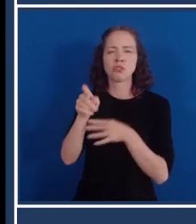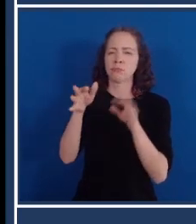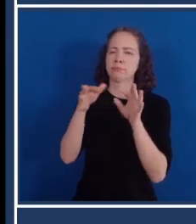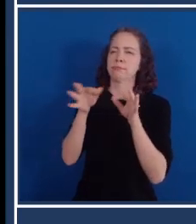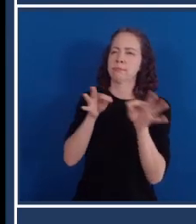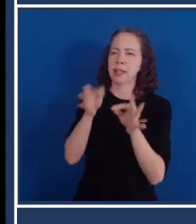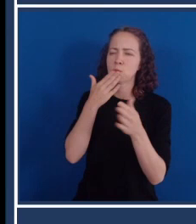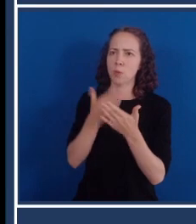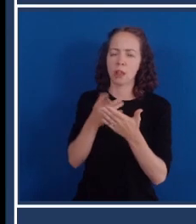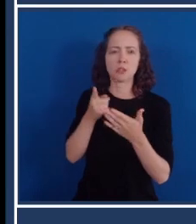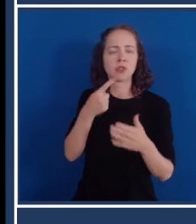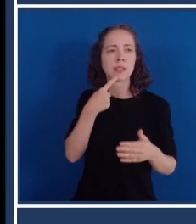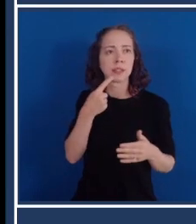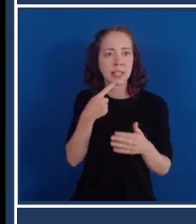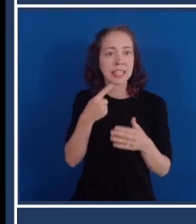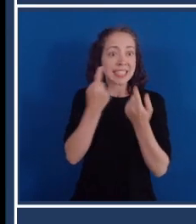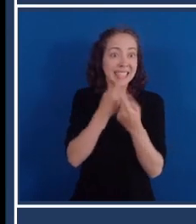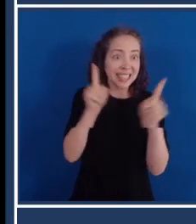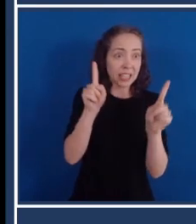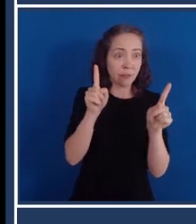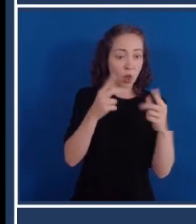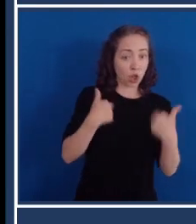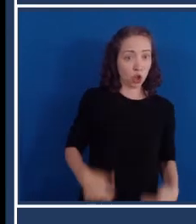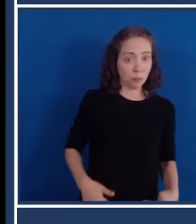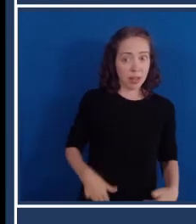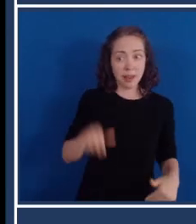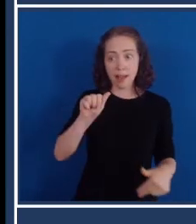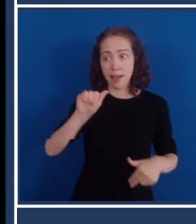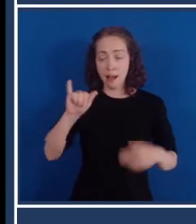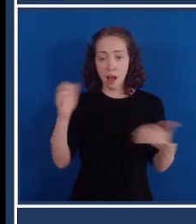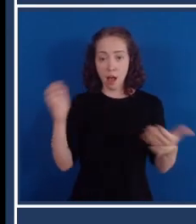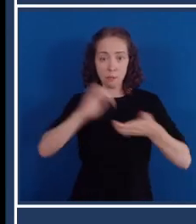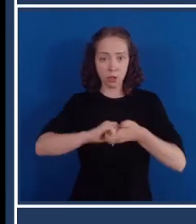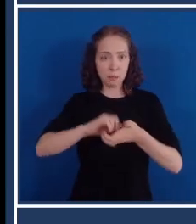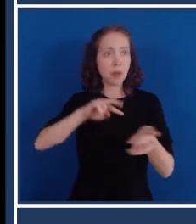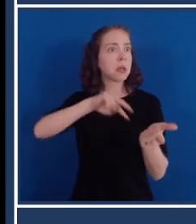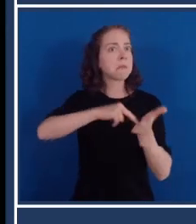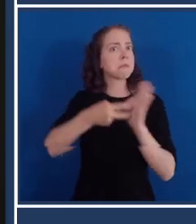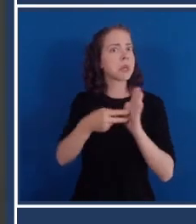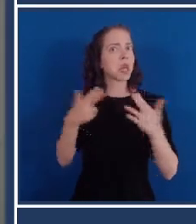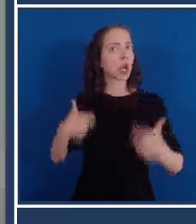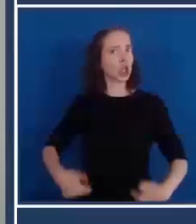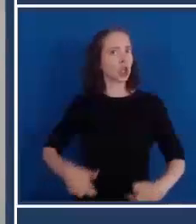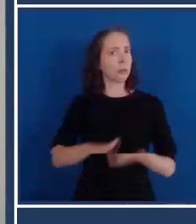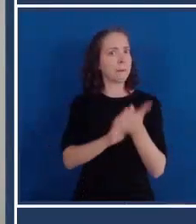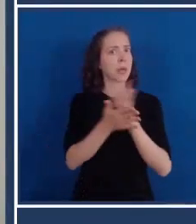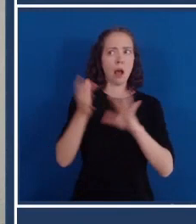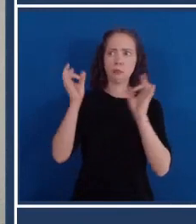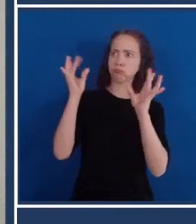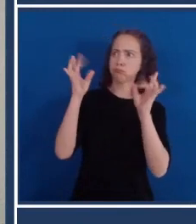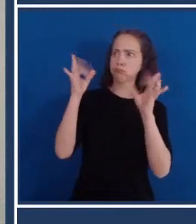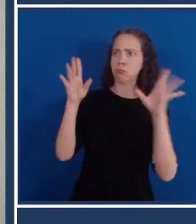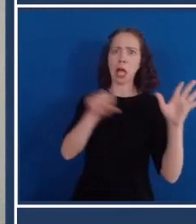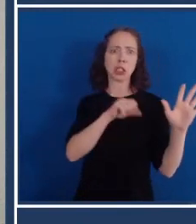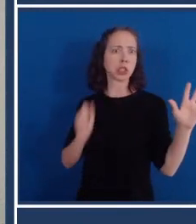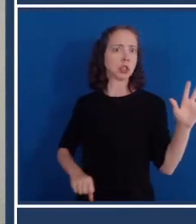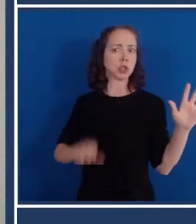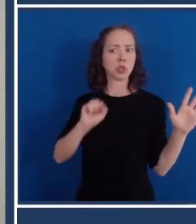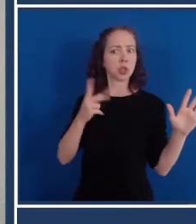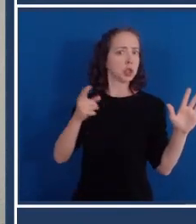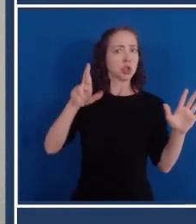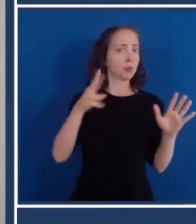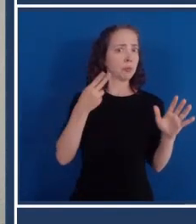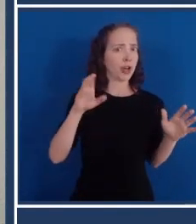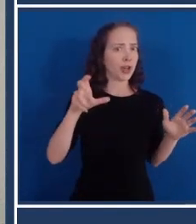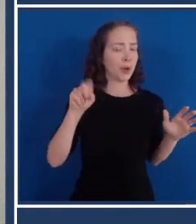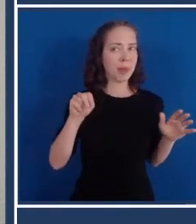partnerships don't make humans superhuman by making them, giving them completely new